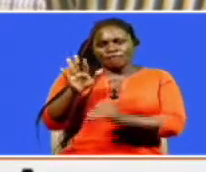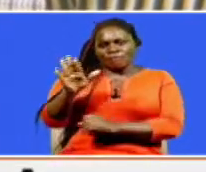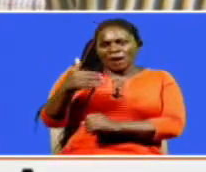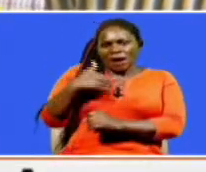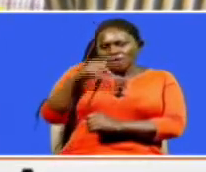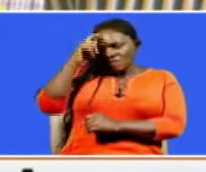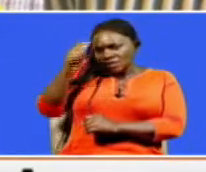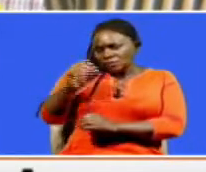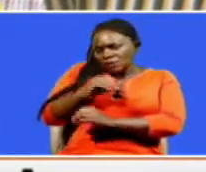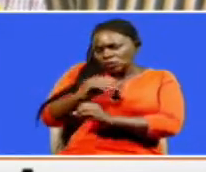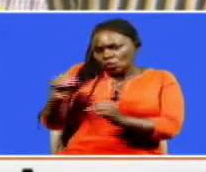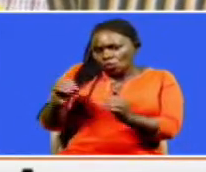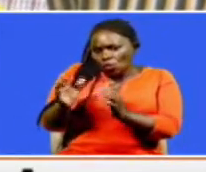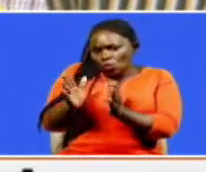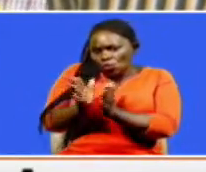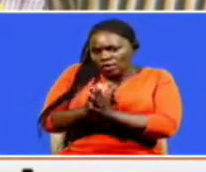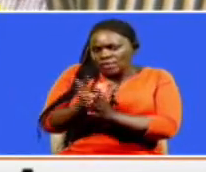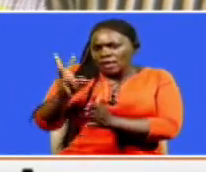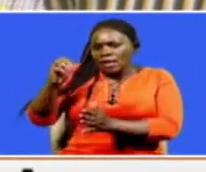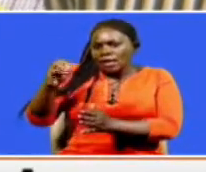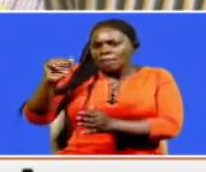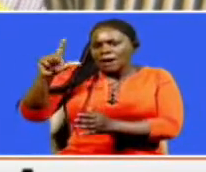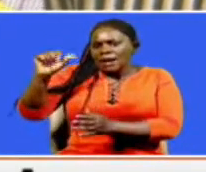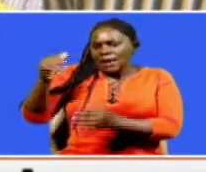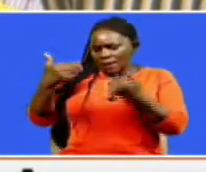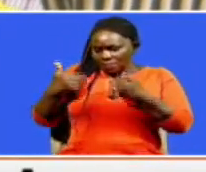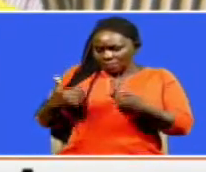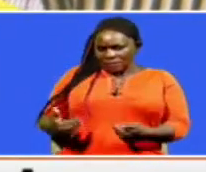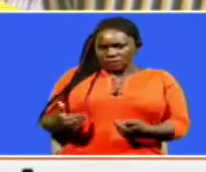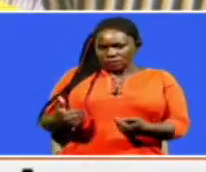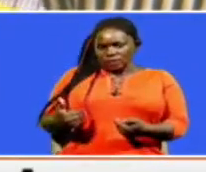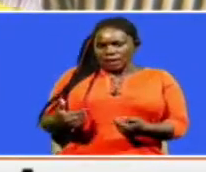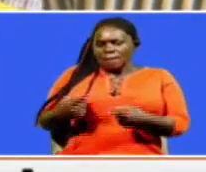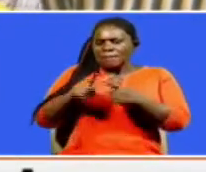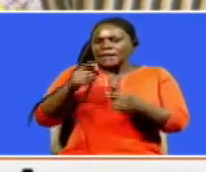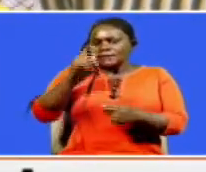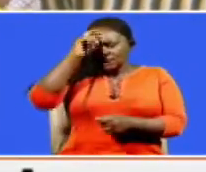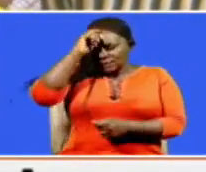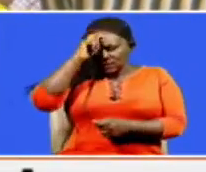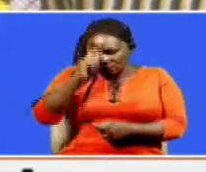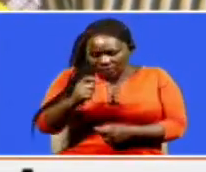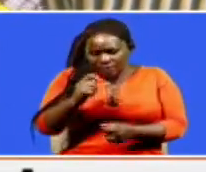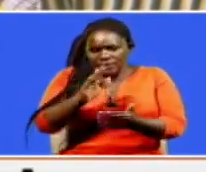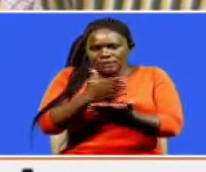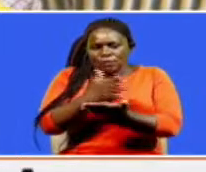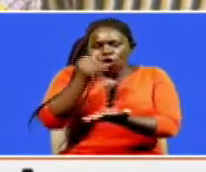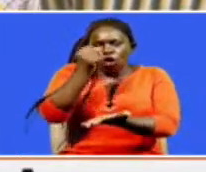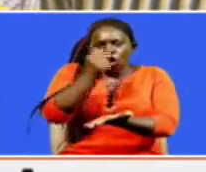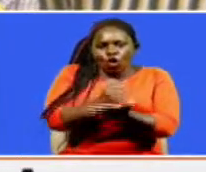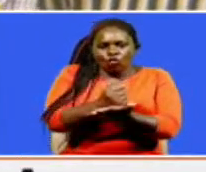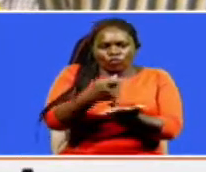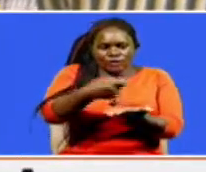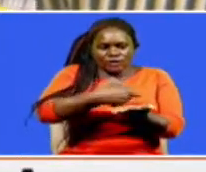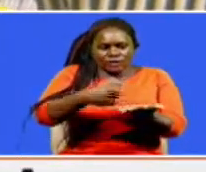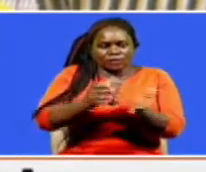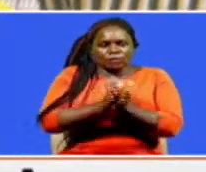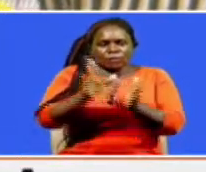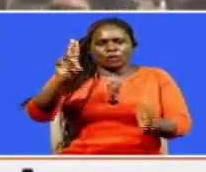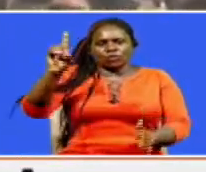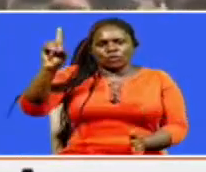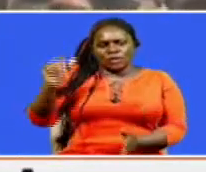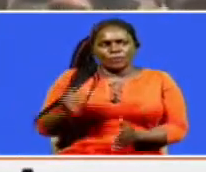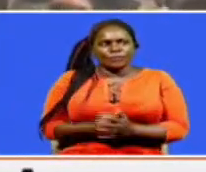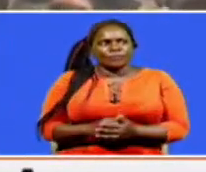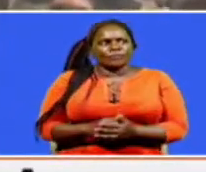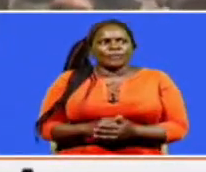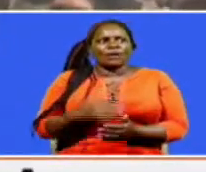hana heshima na Mheshimiwa Malala kibinafsi, let him respect the department or the office of the secretary general of UDA.